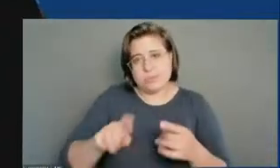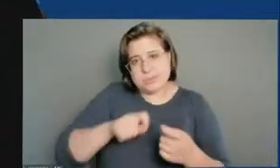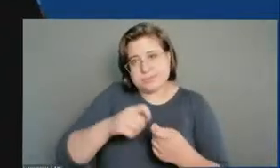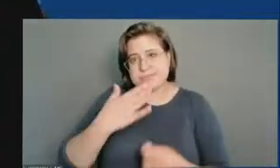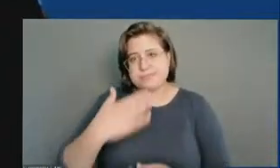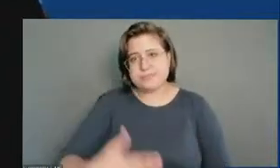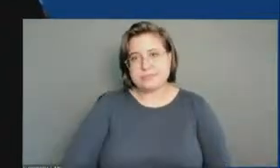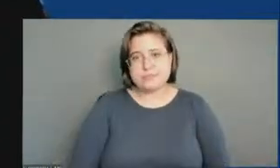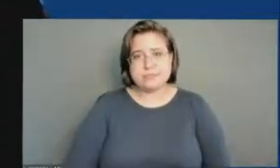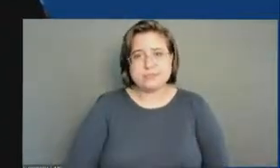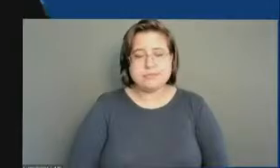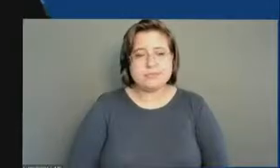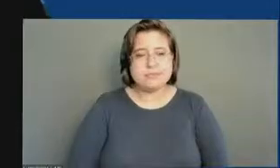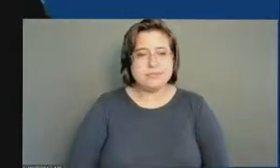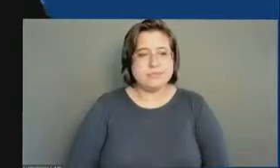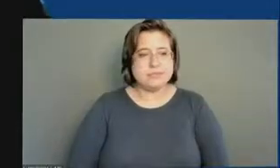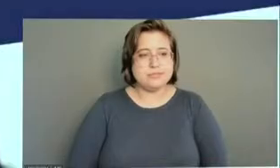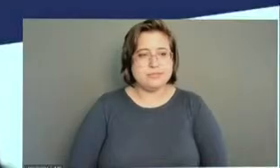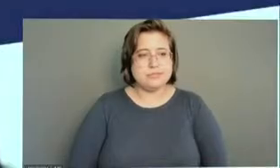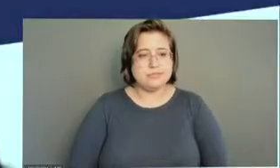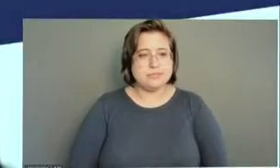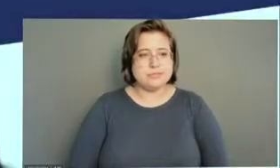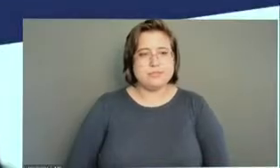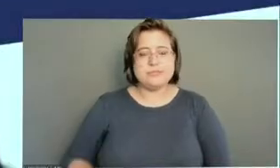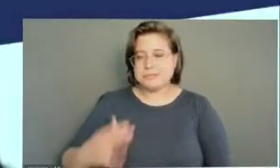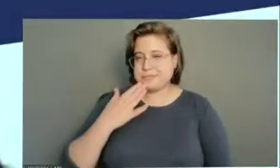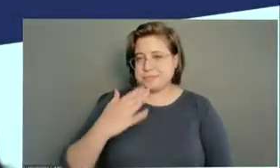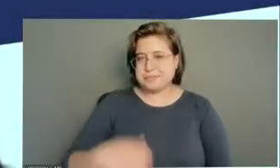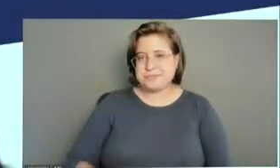you. Thank you. Thank you very much.